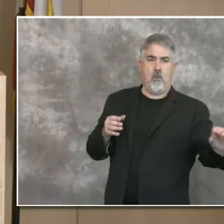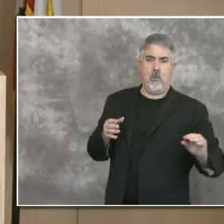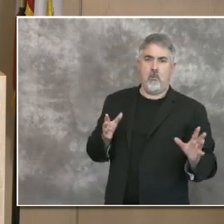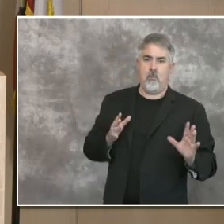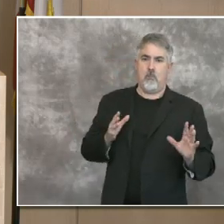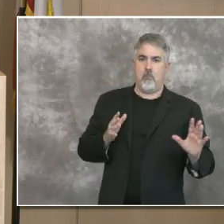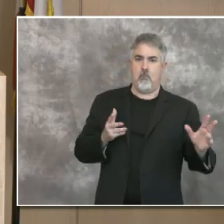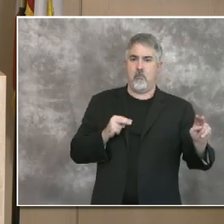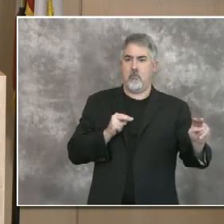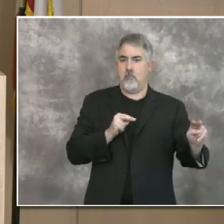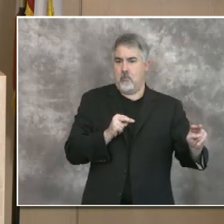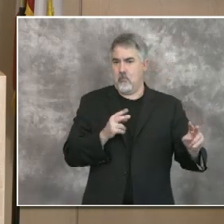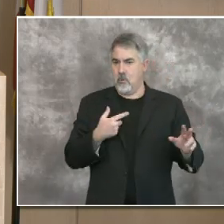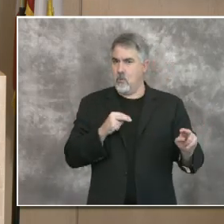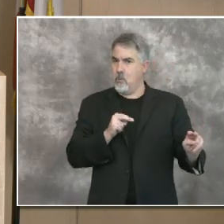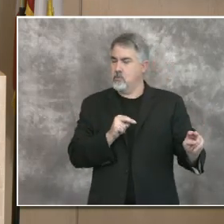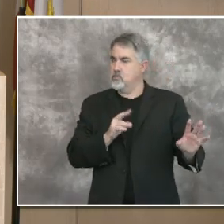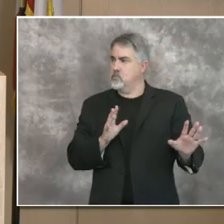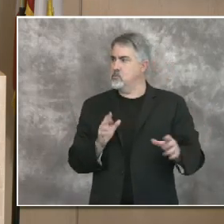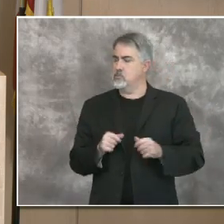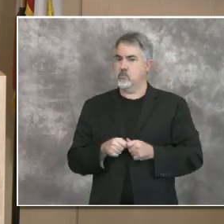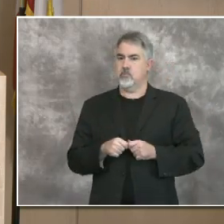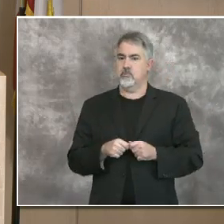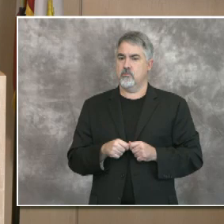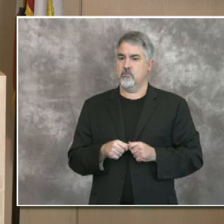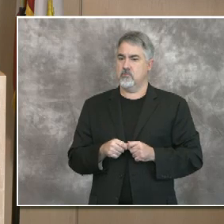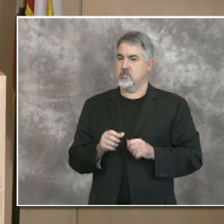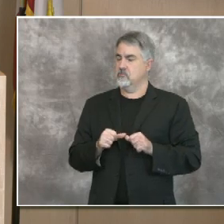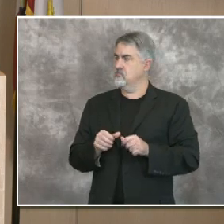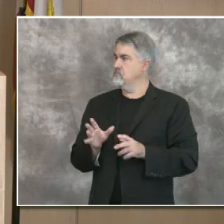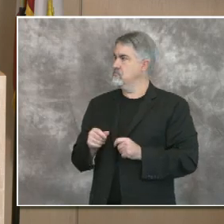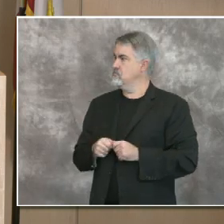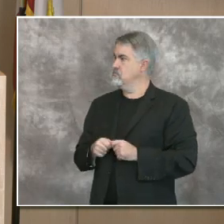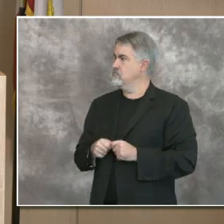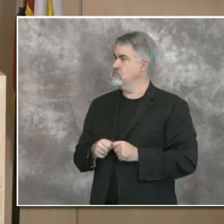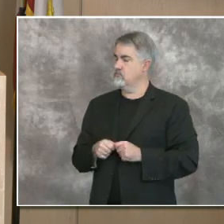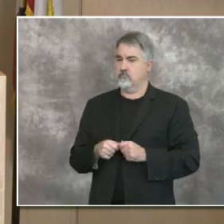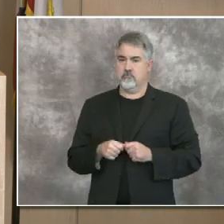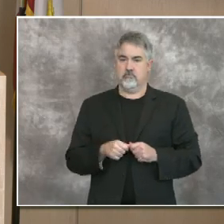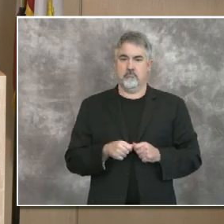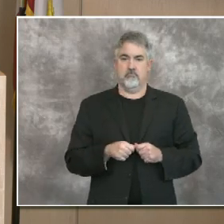change, and we, again, are continuing to monitor the activities through our